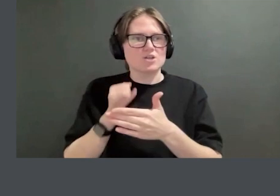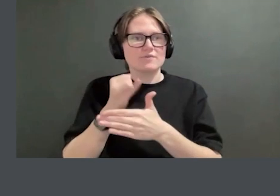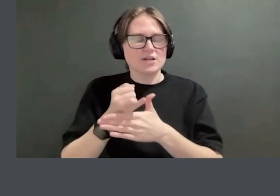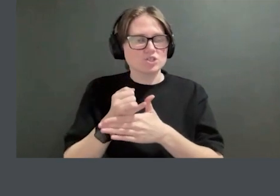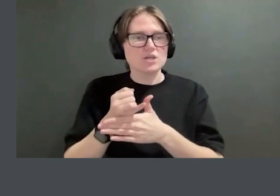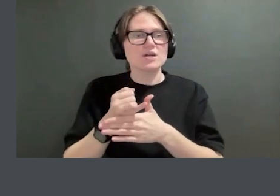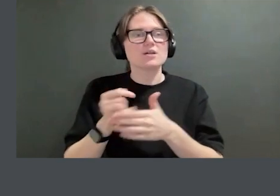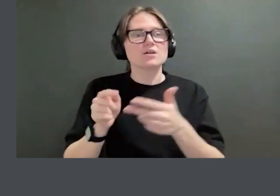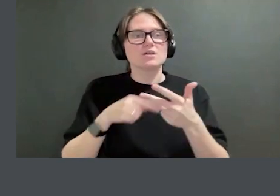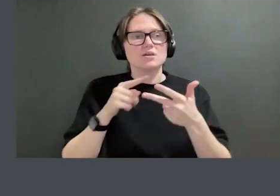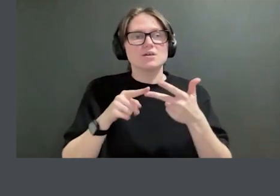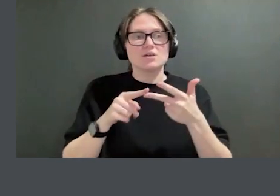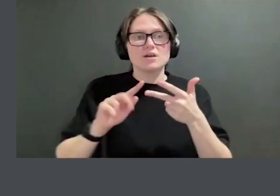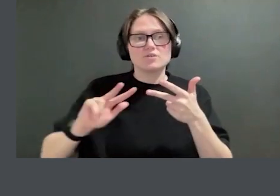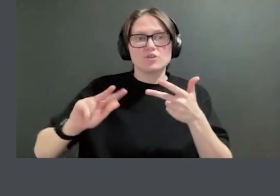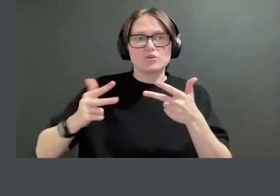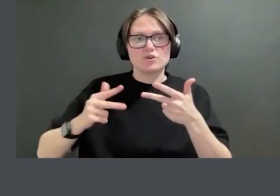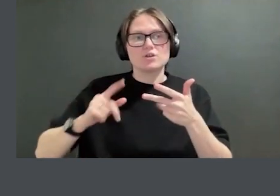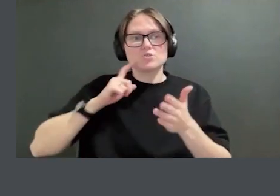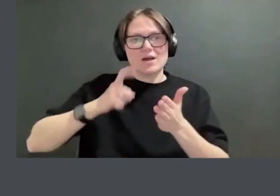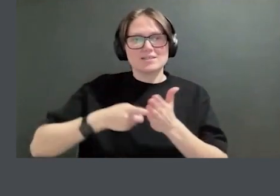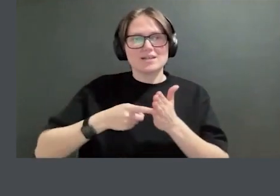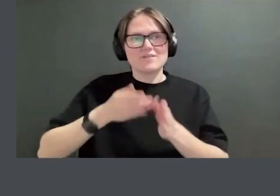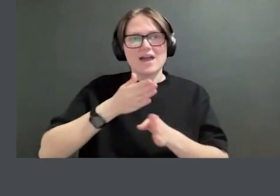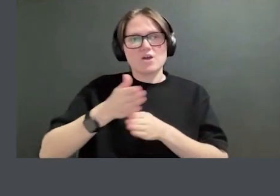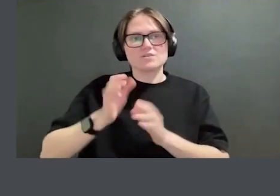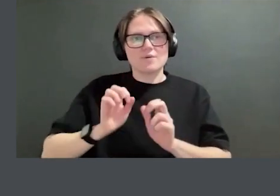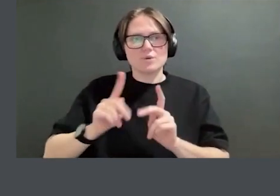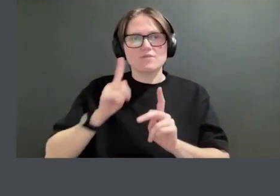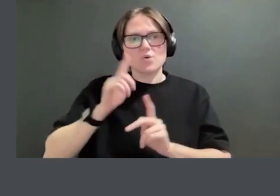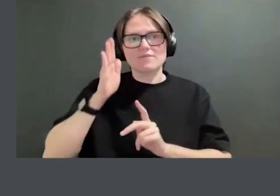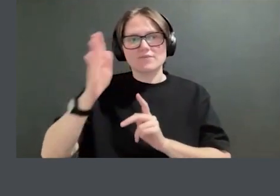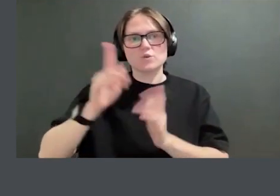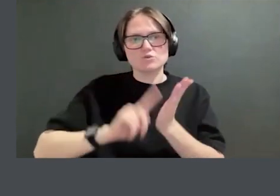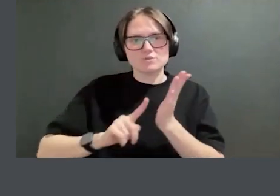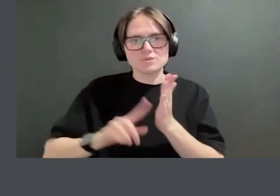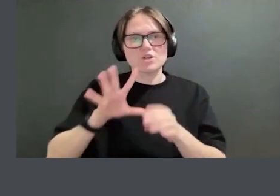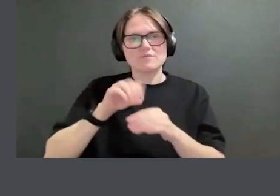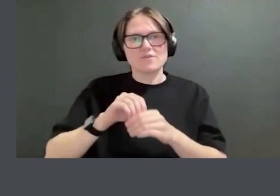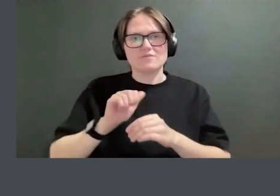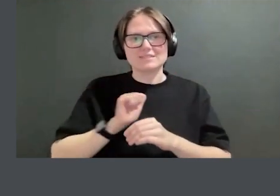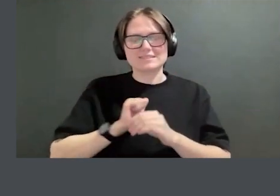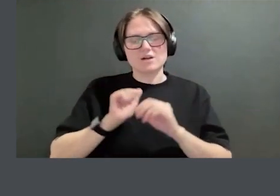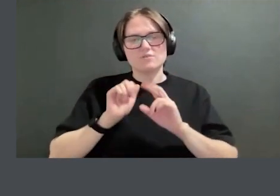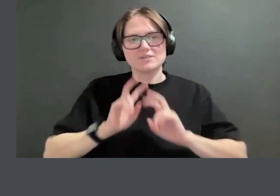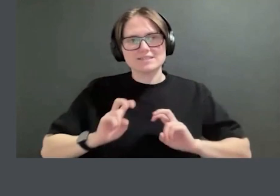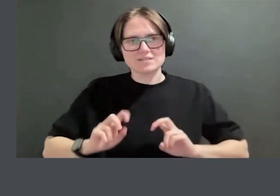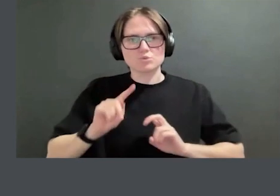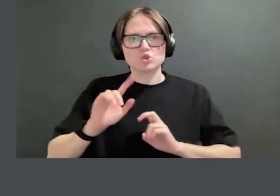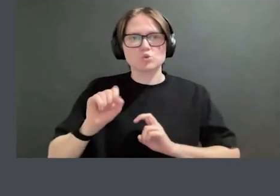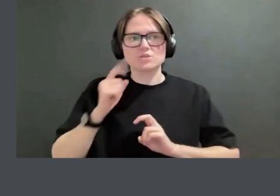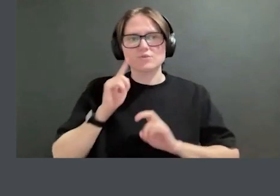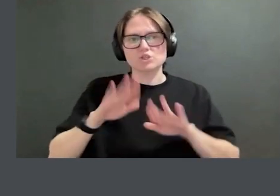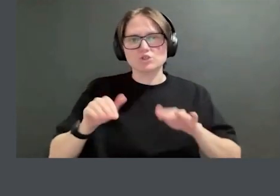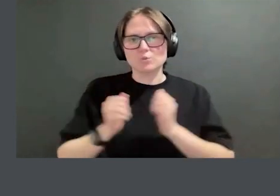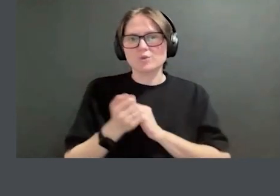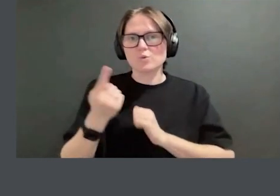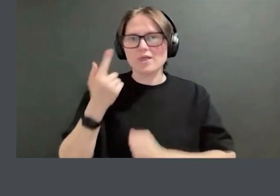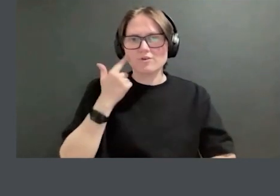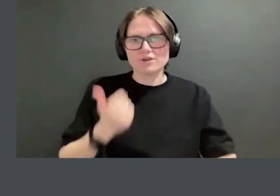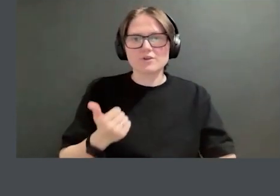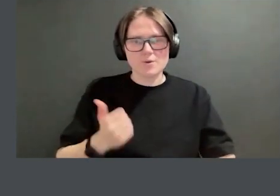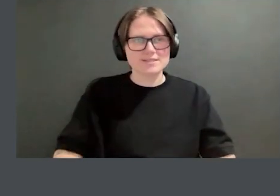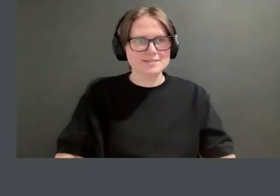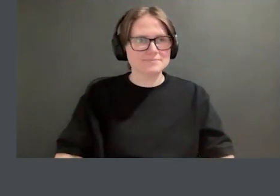is to identify areas of opportunity for future research involving self-assessment tools for children with unilateral hearing loss.